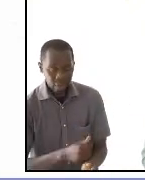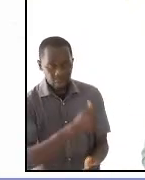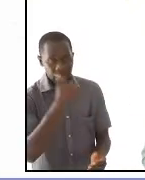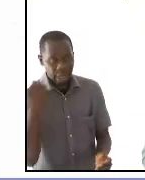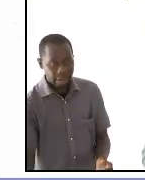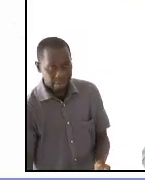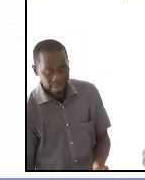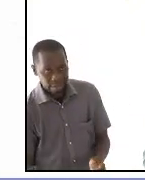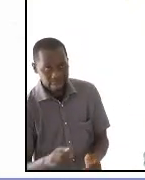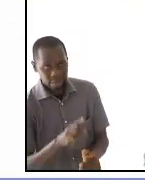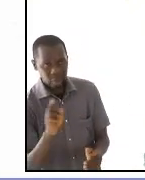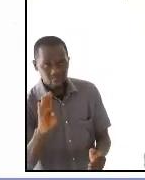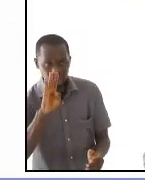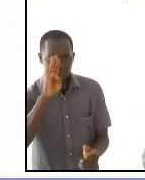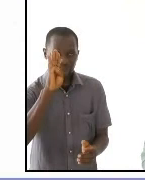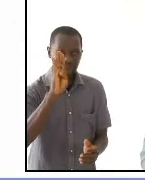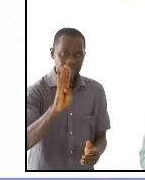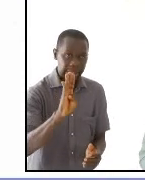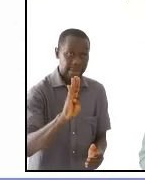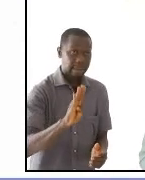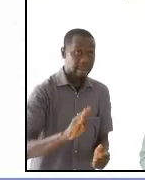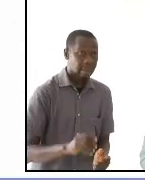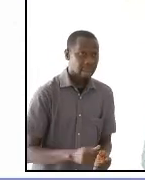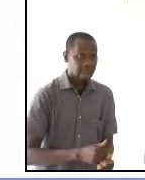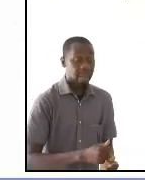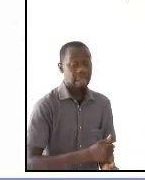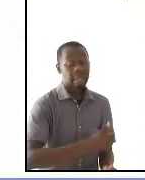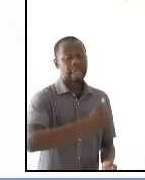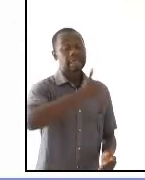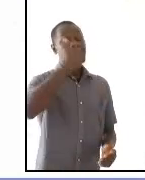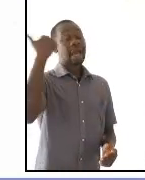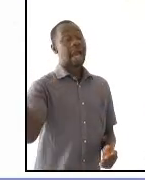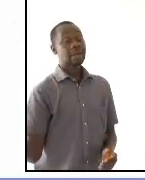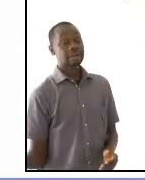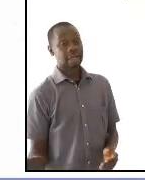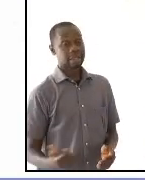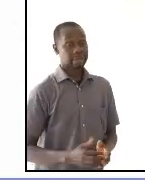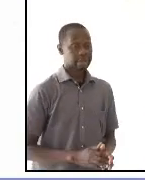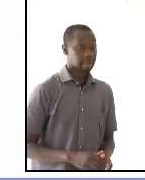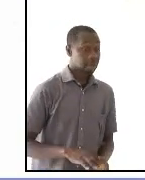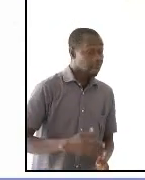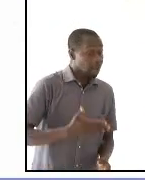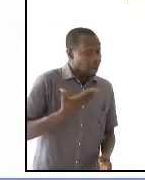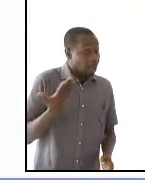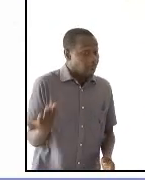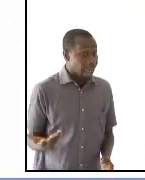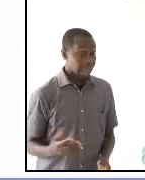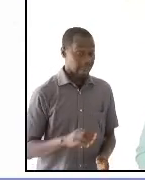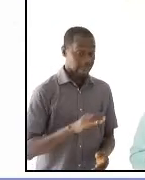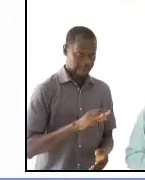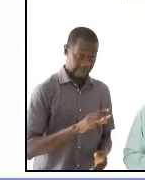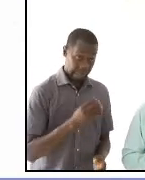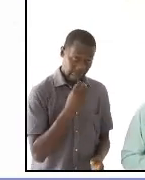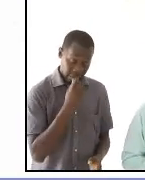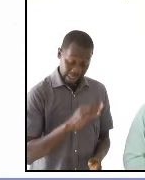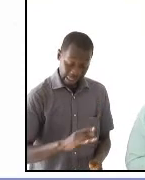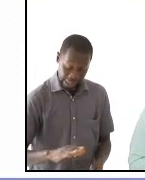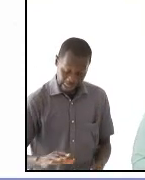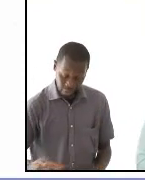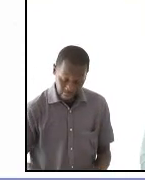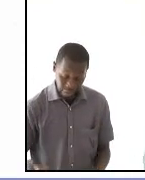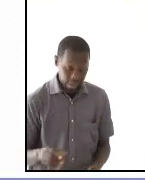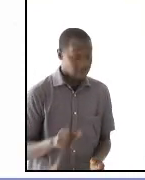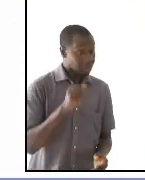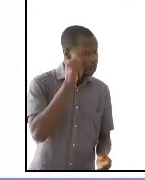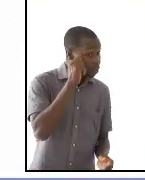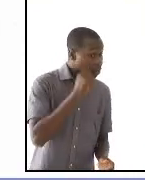and then it goes into tube B, and then it is exhaled outside. So why are we using lime water? Because it's the chemical that